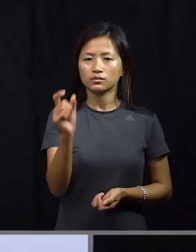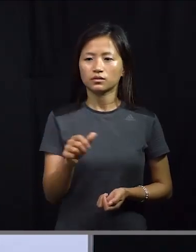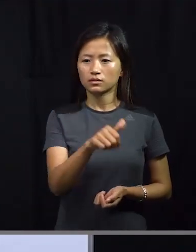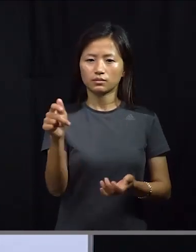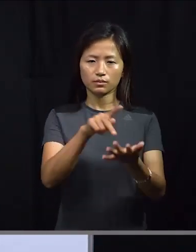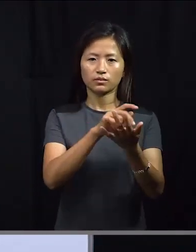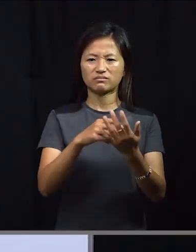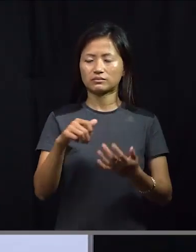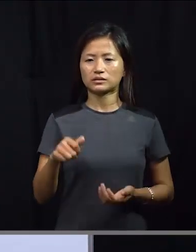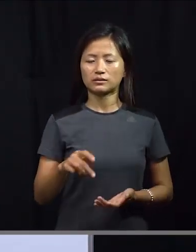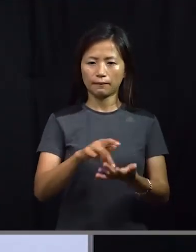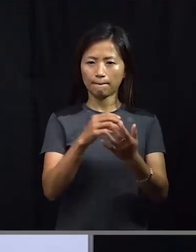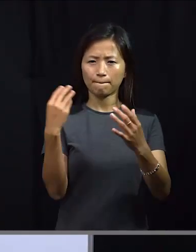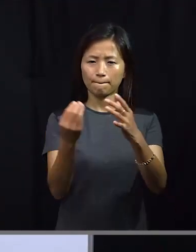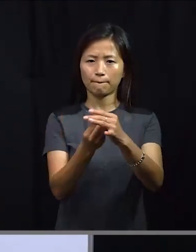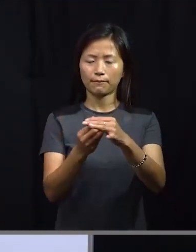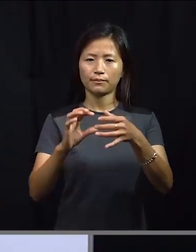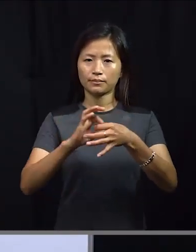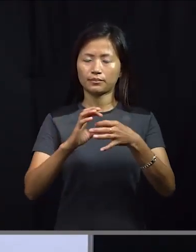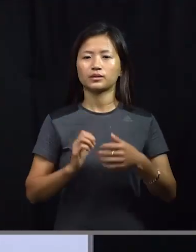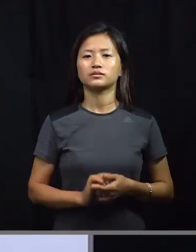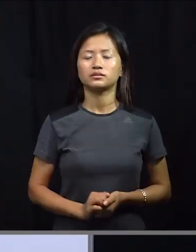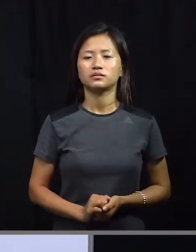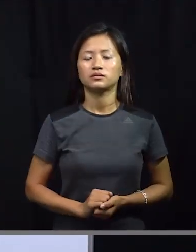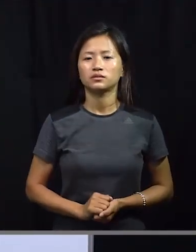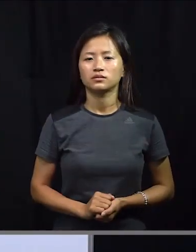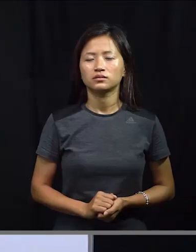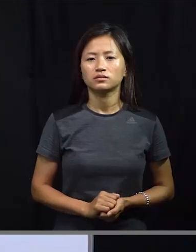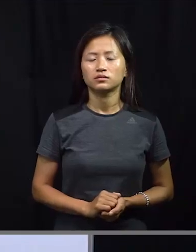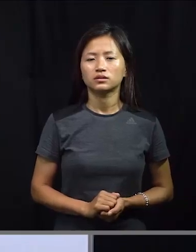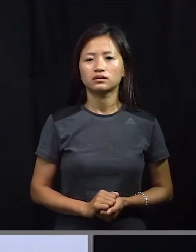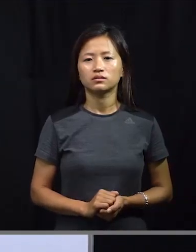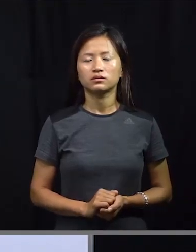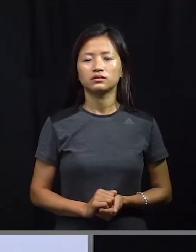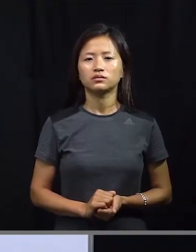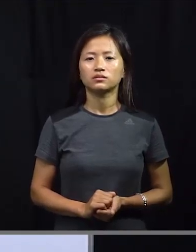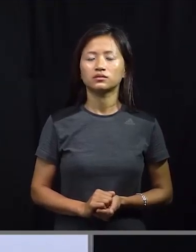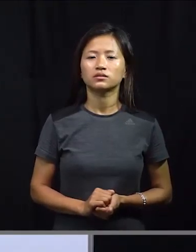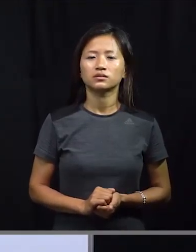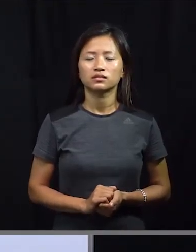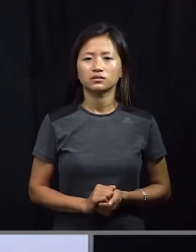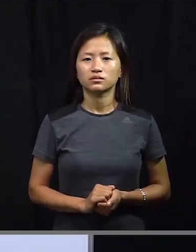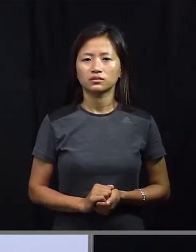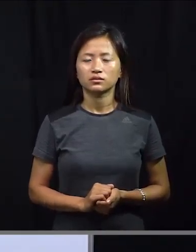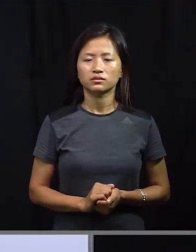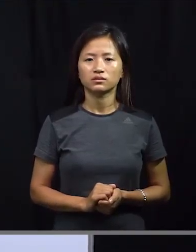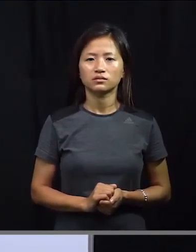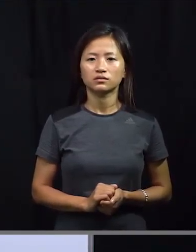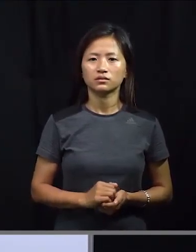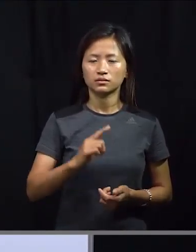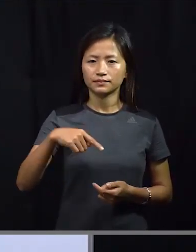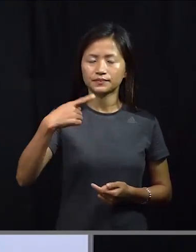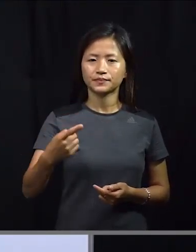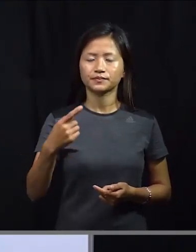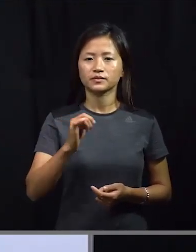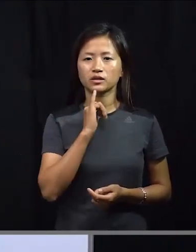another partner belonging to other caste. That is what it means here. Okay, so caste endogamy is what they follow here. The next